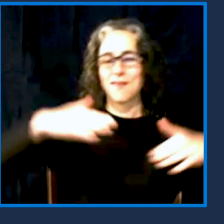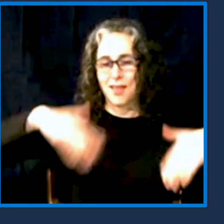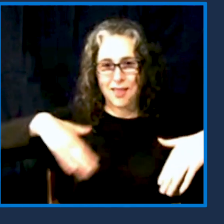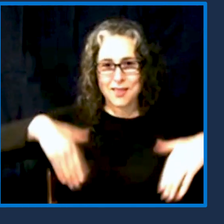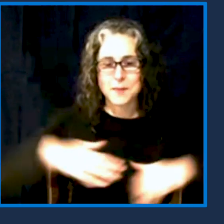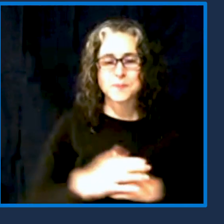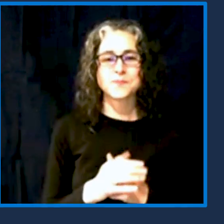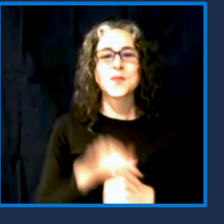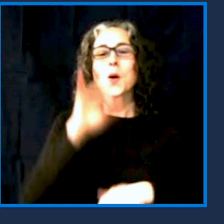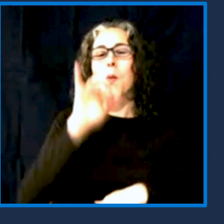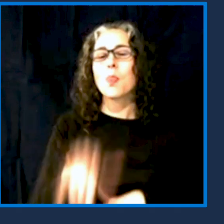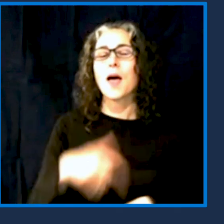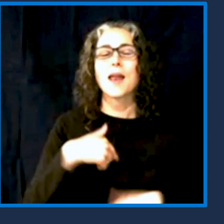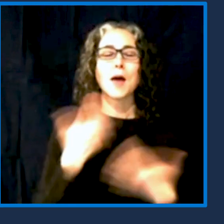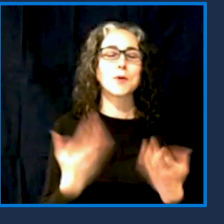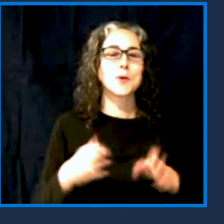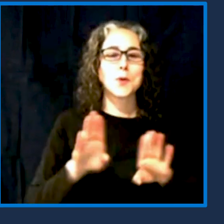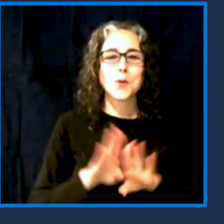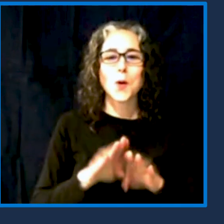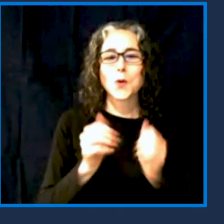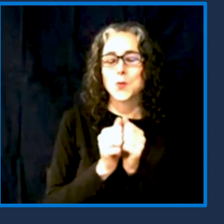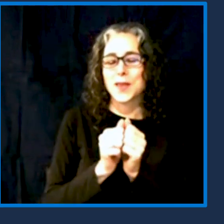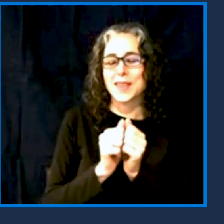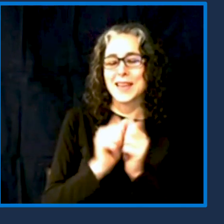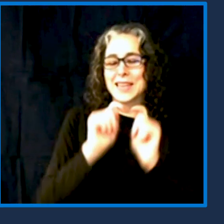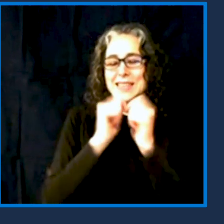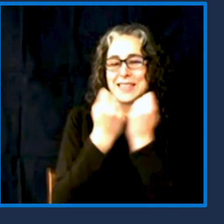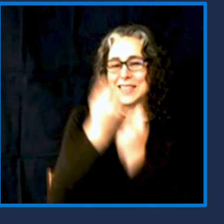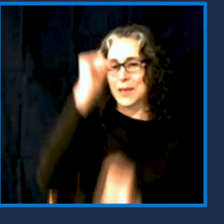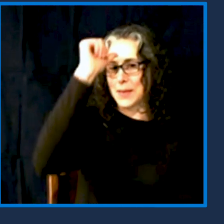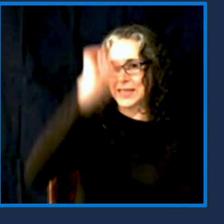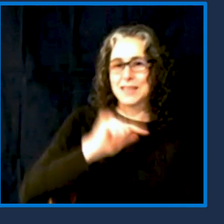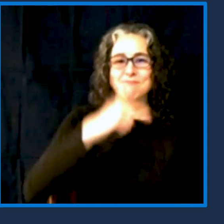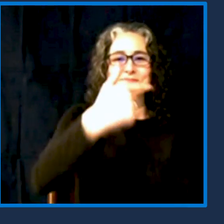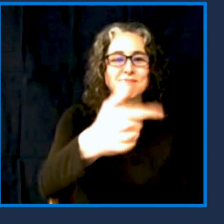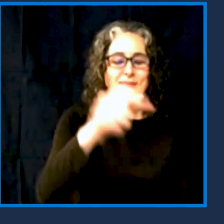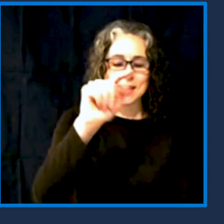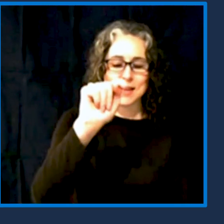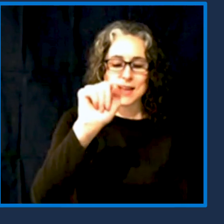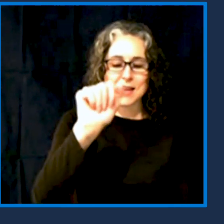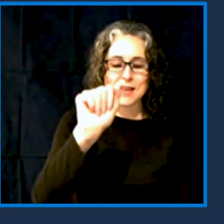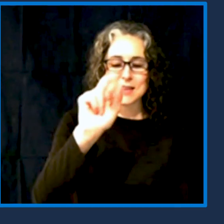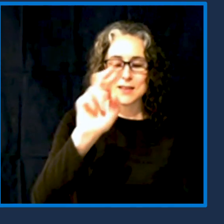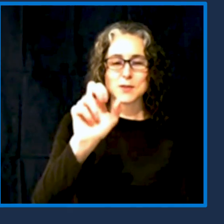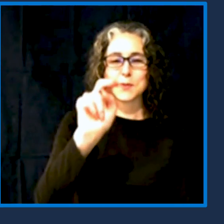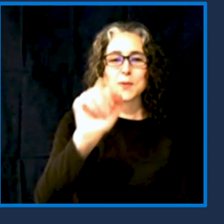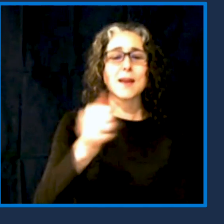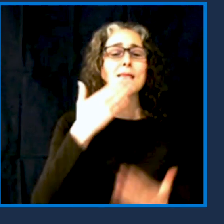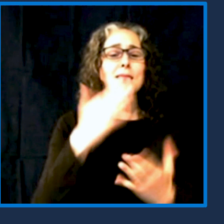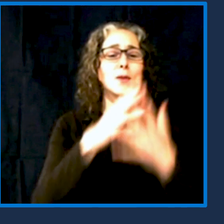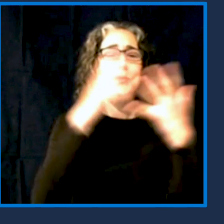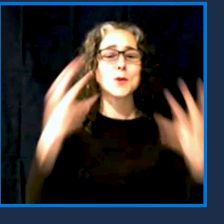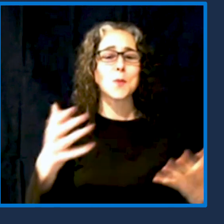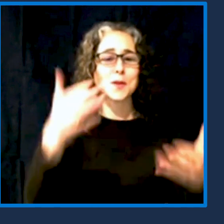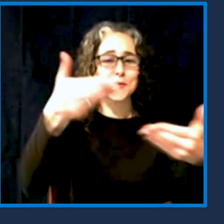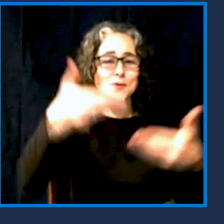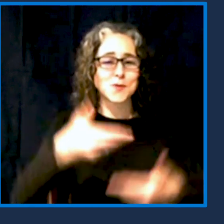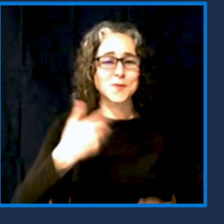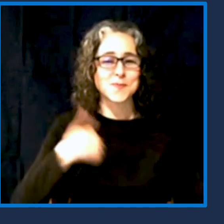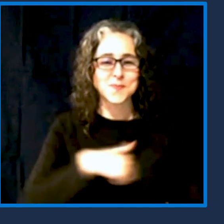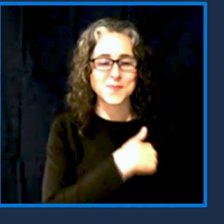that, I will sign off on behalf of Team India and hand it back to Tarena. Thanks for having us here.